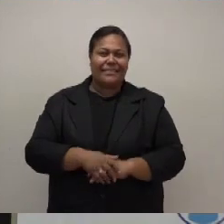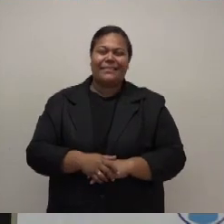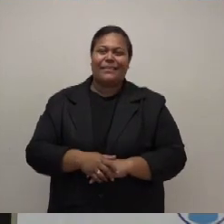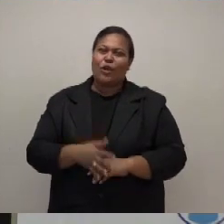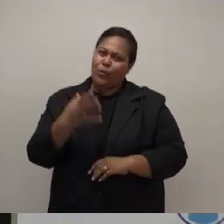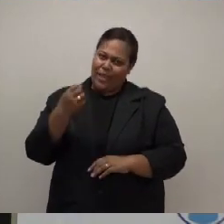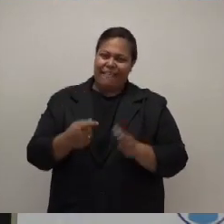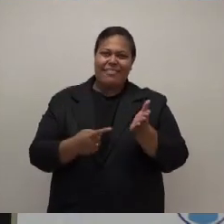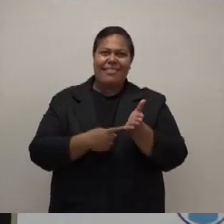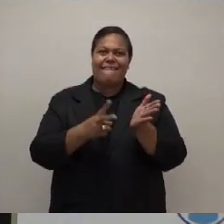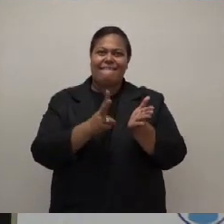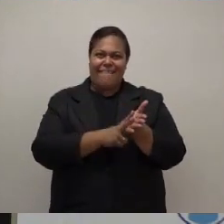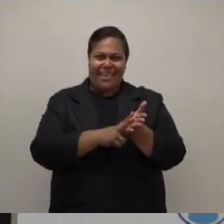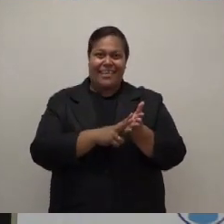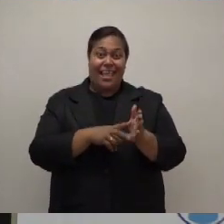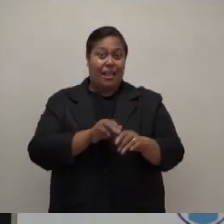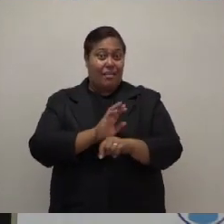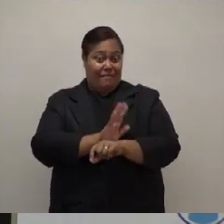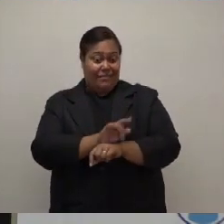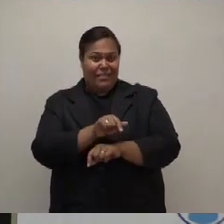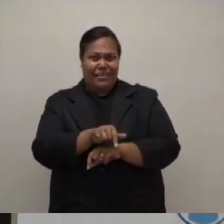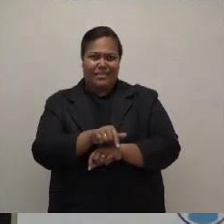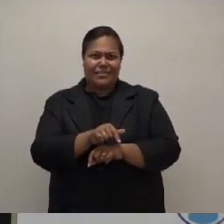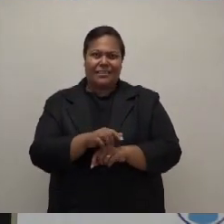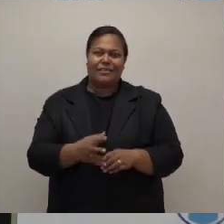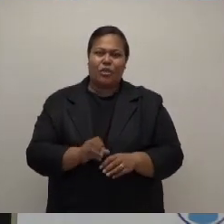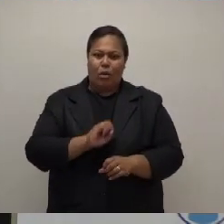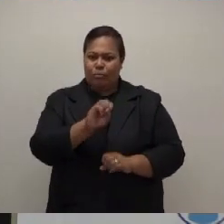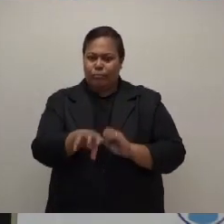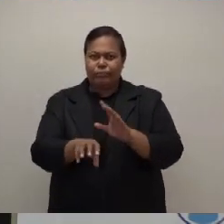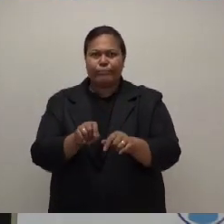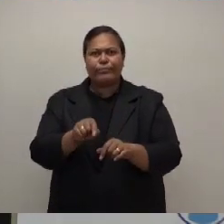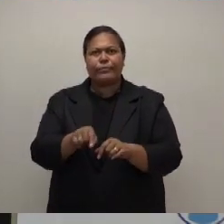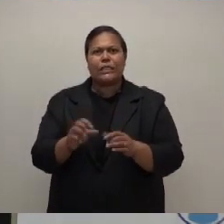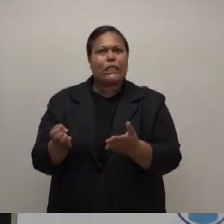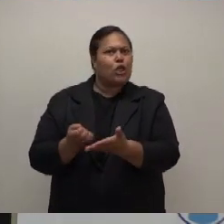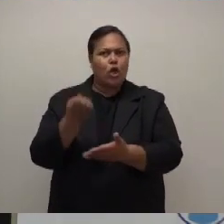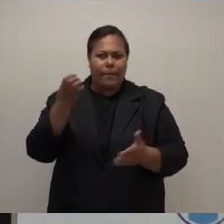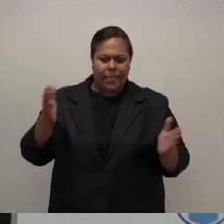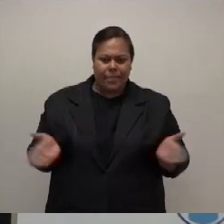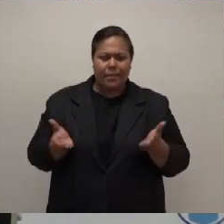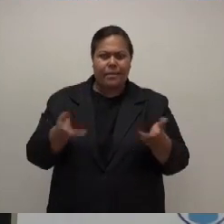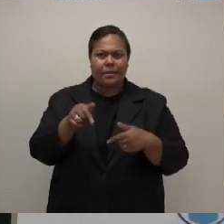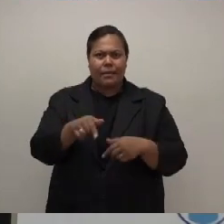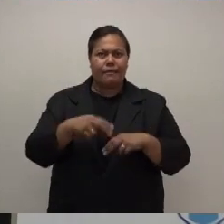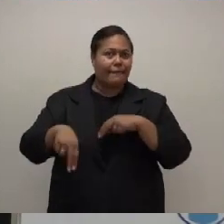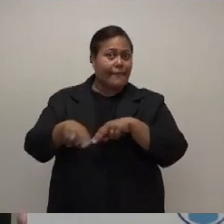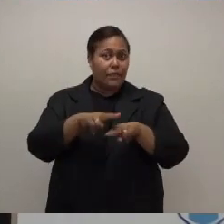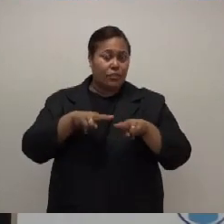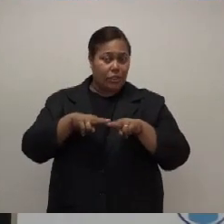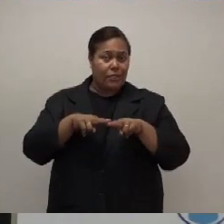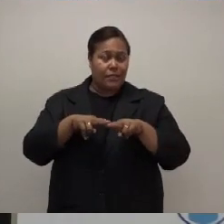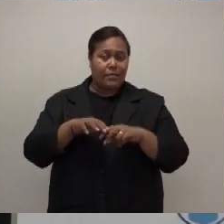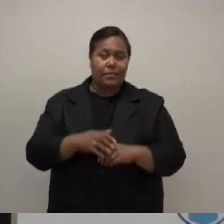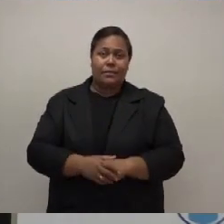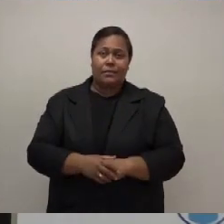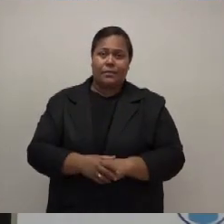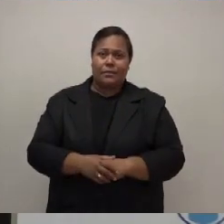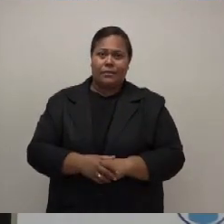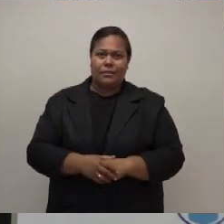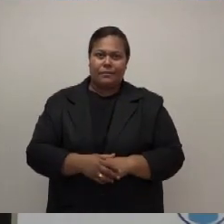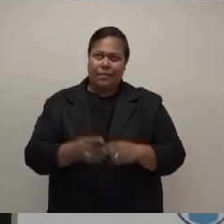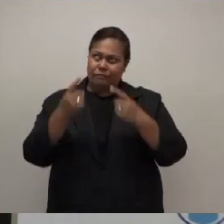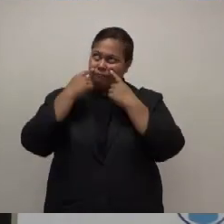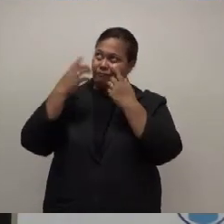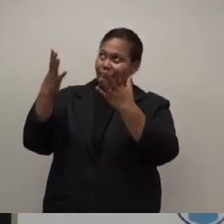television industry bringing hundreds of billions of dollars in economic activity and invaluable exposure to the